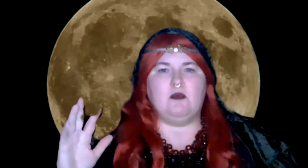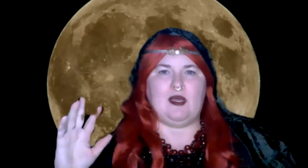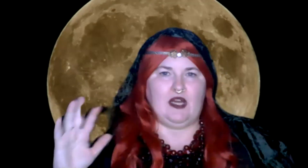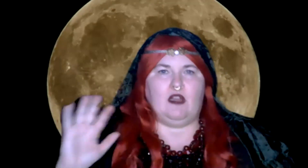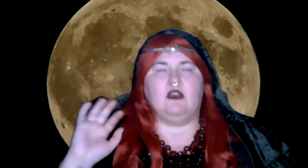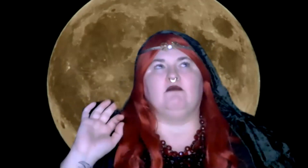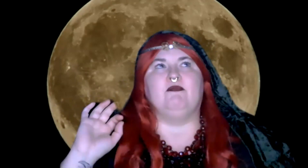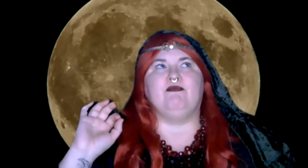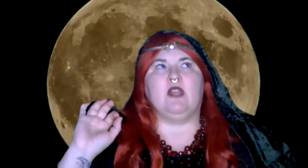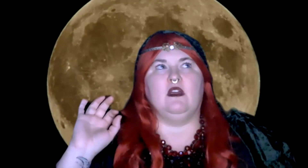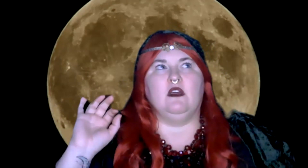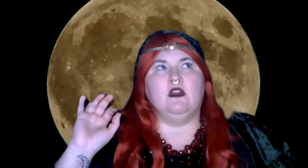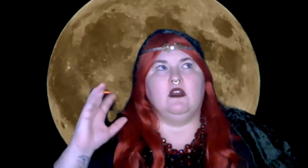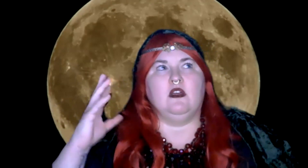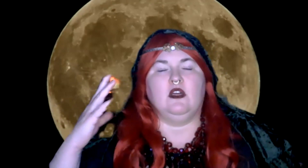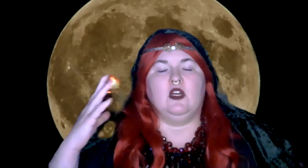my mind